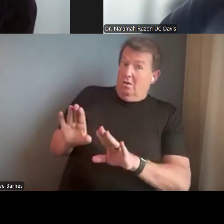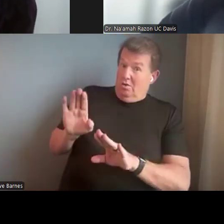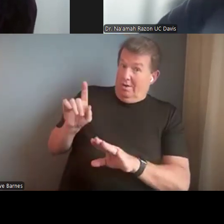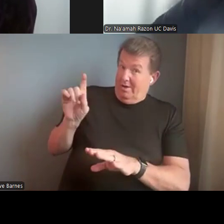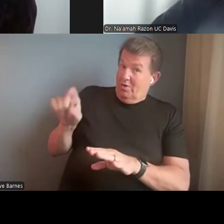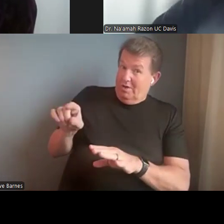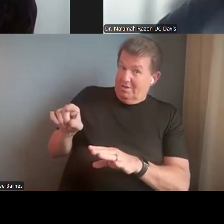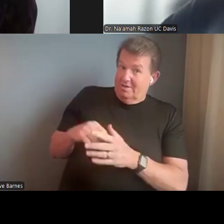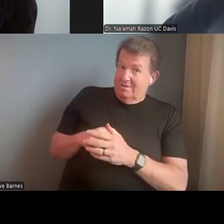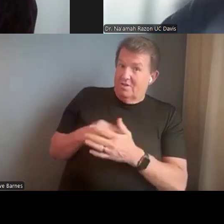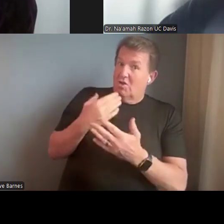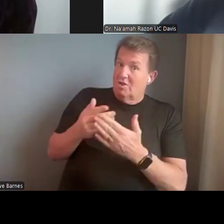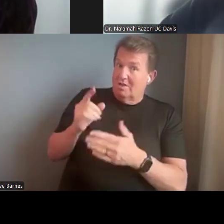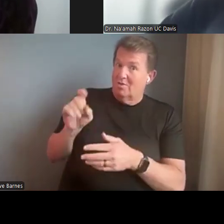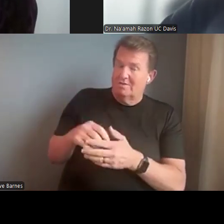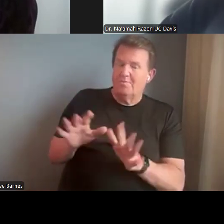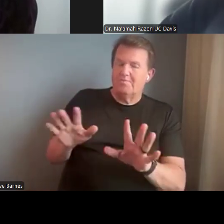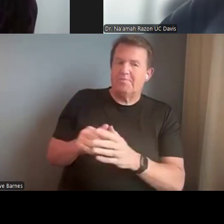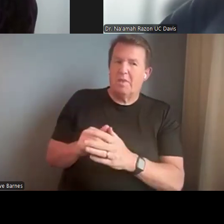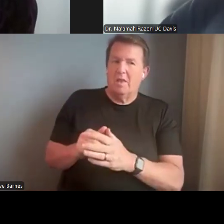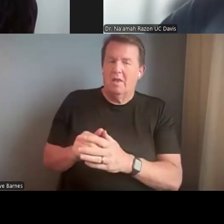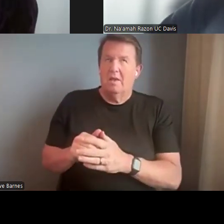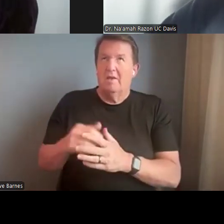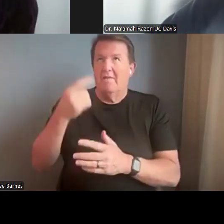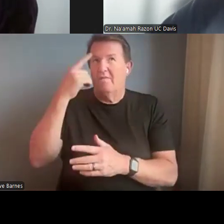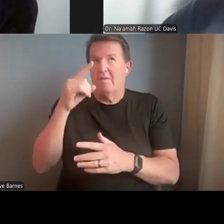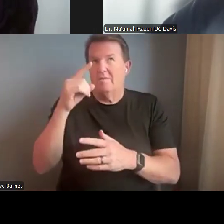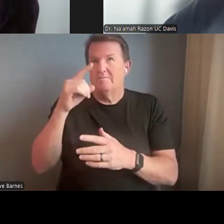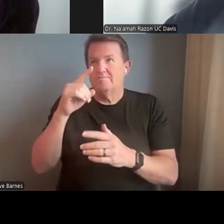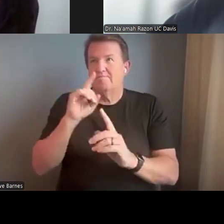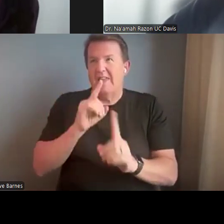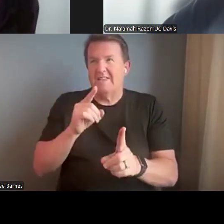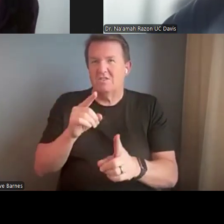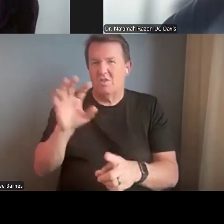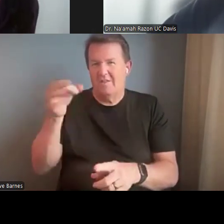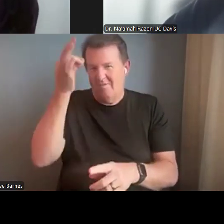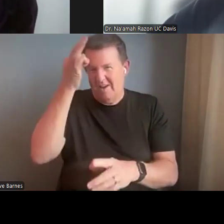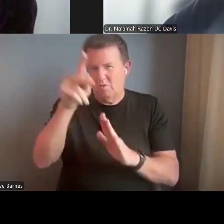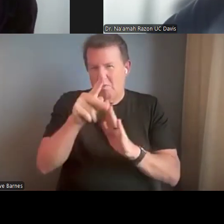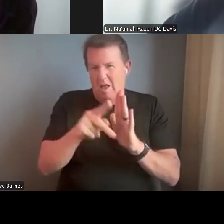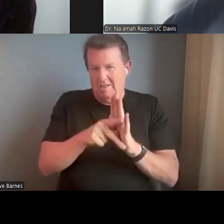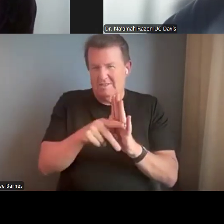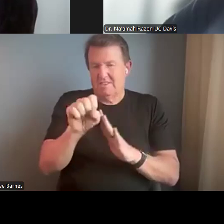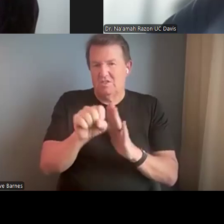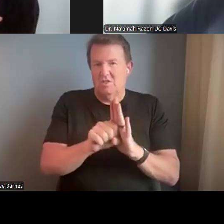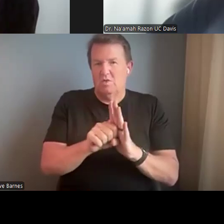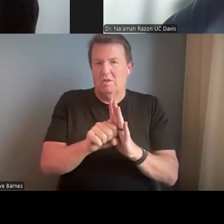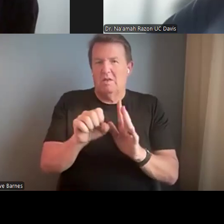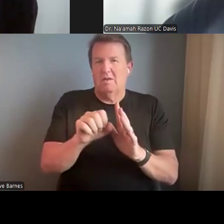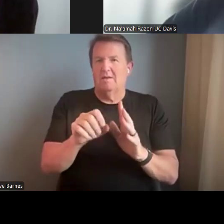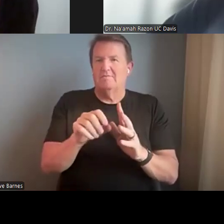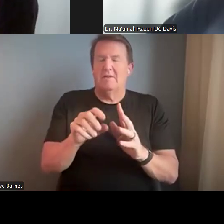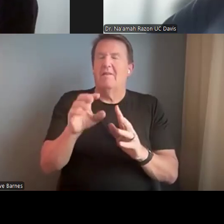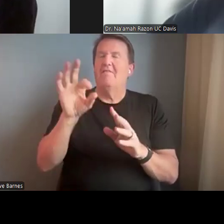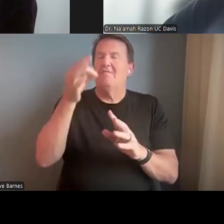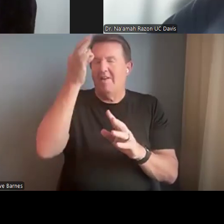questions. I think first in terms of the federal, policy situation and its impact, we're in every